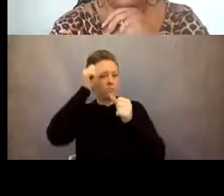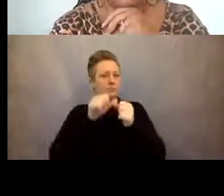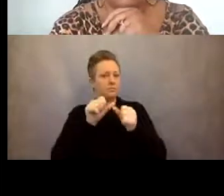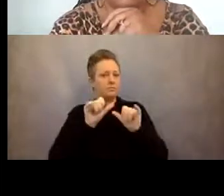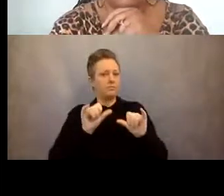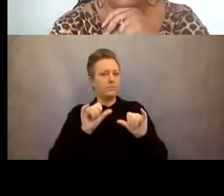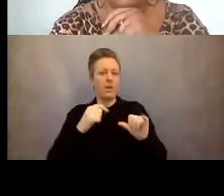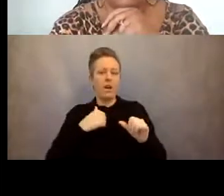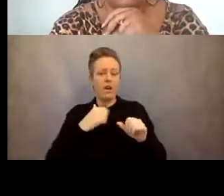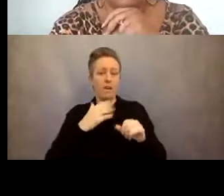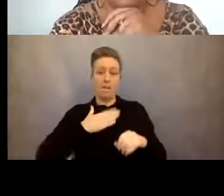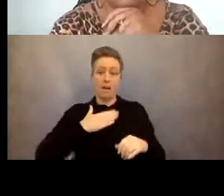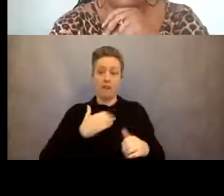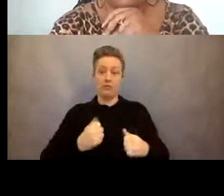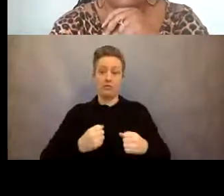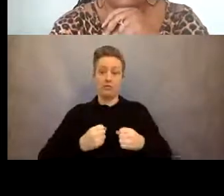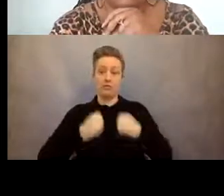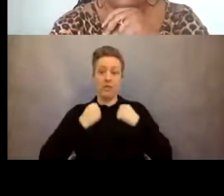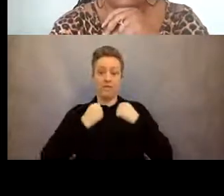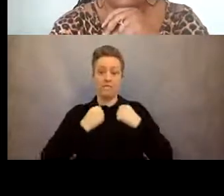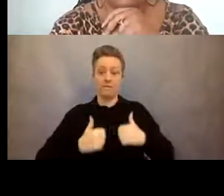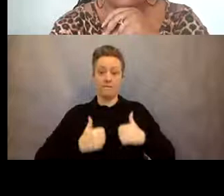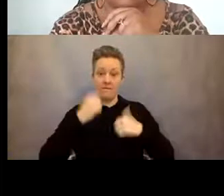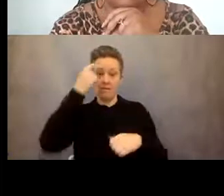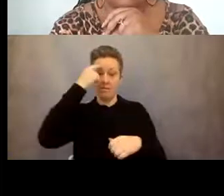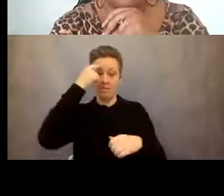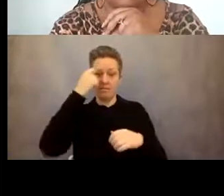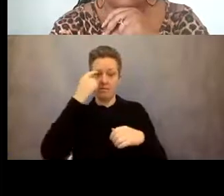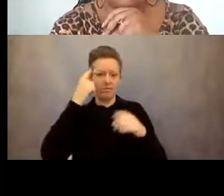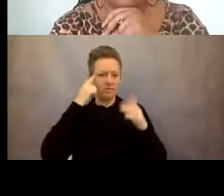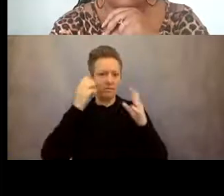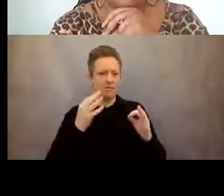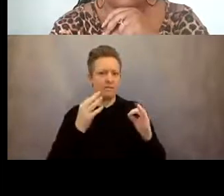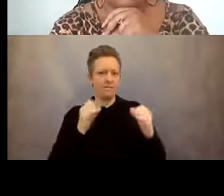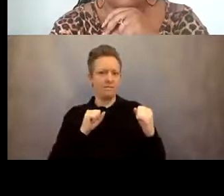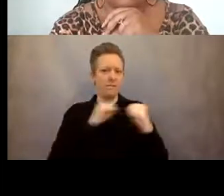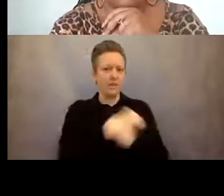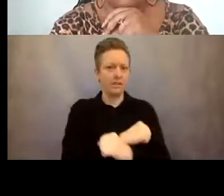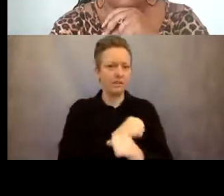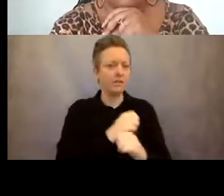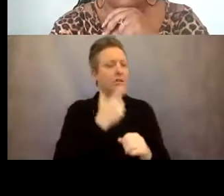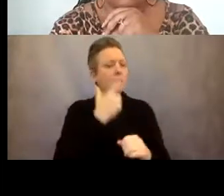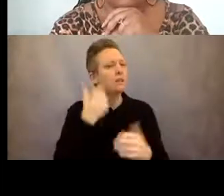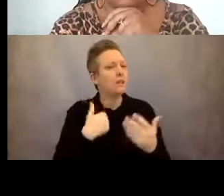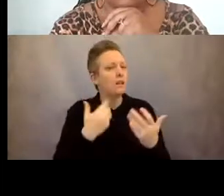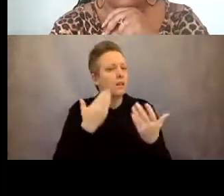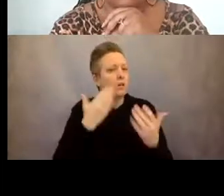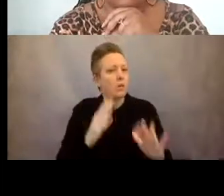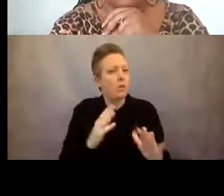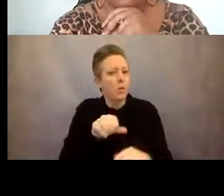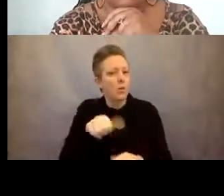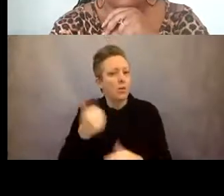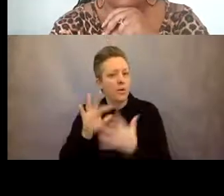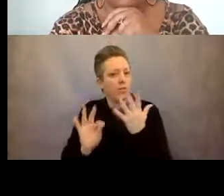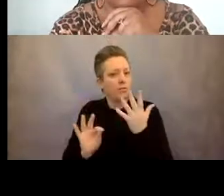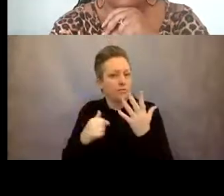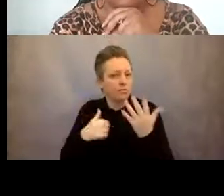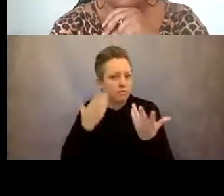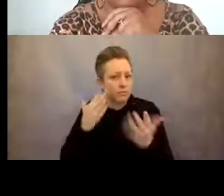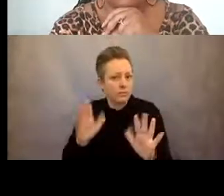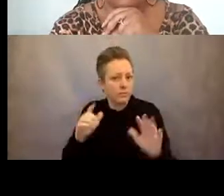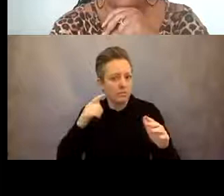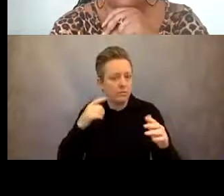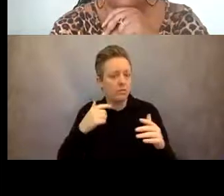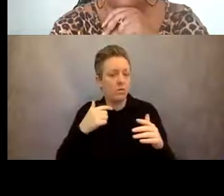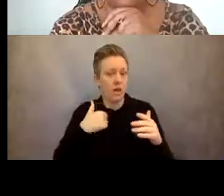my survival mode. And my survival mode has always told me to fight, because I didn't know there was any other way. So I did what I